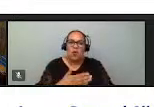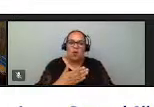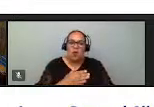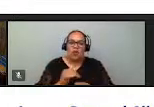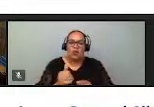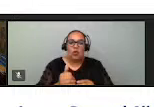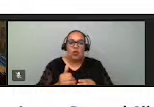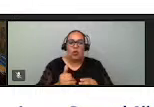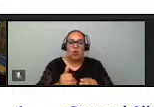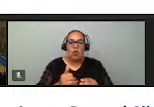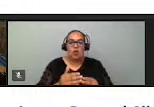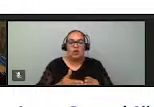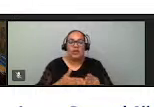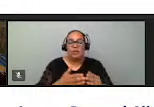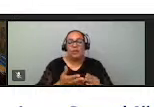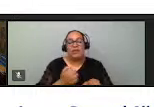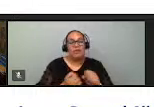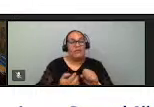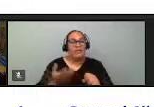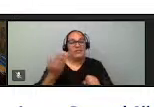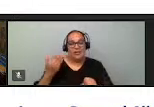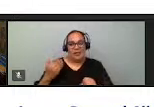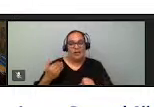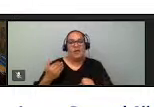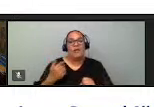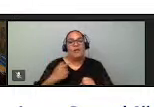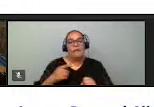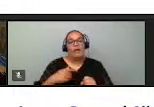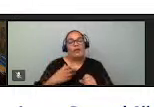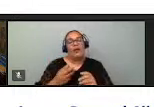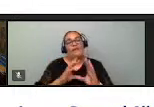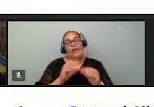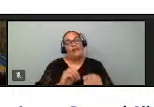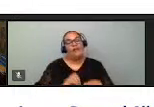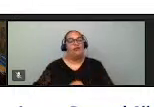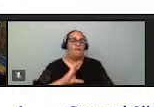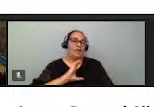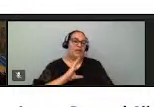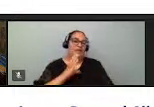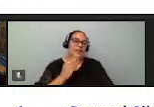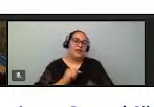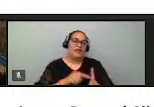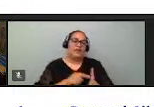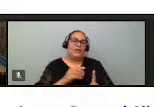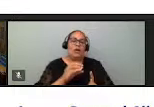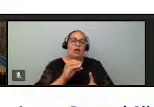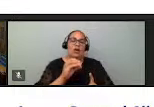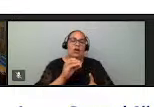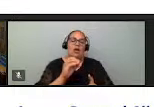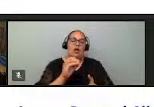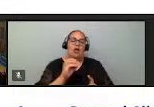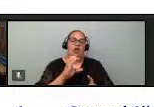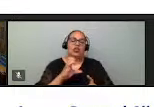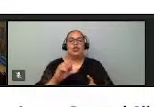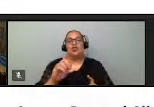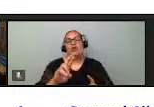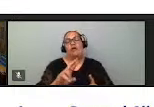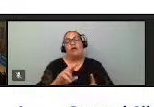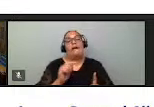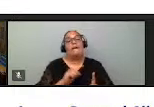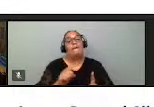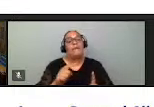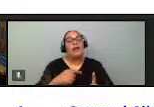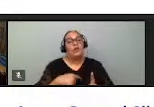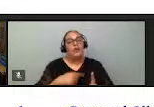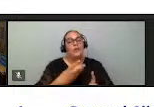terminal years ago and uh we have every confidence in Mr Oscar VES we f